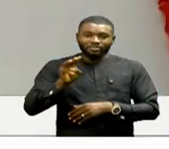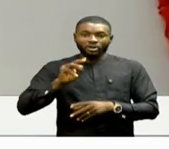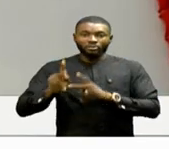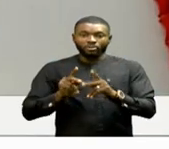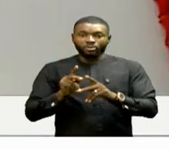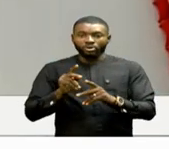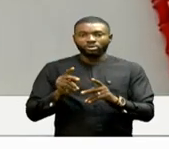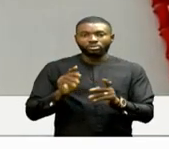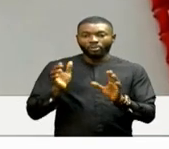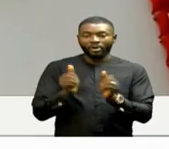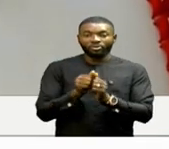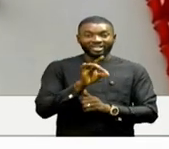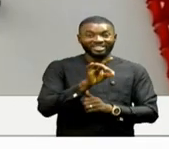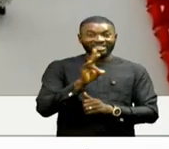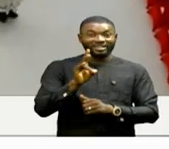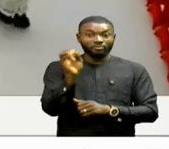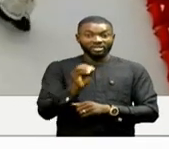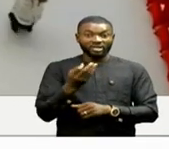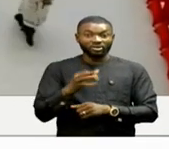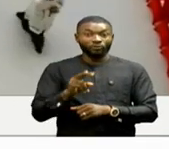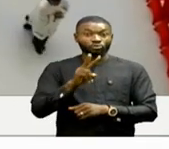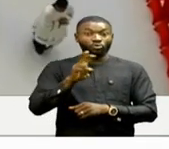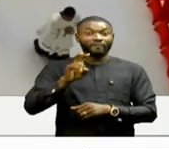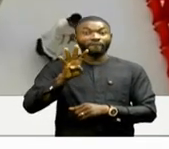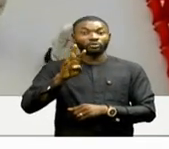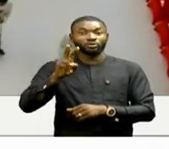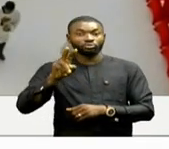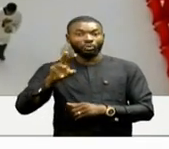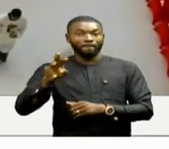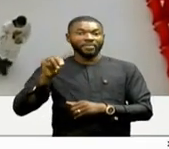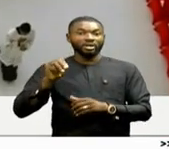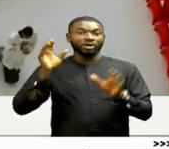87% or 242 million Muslim population.